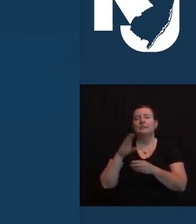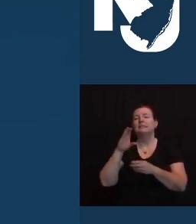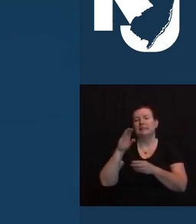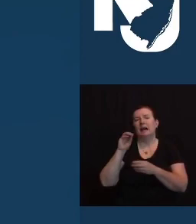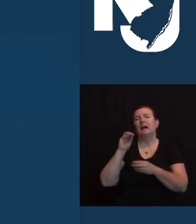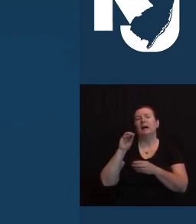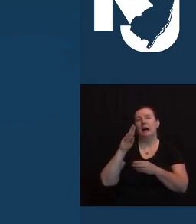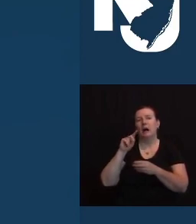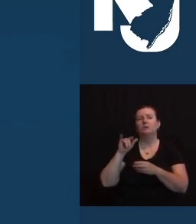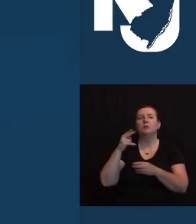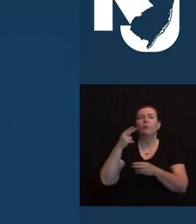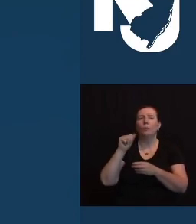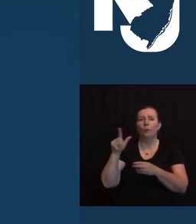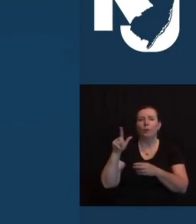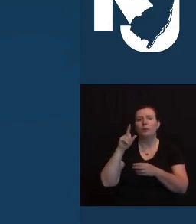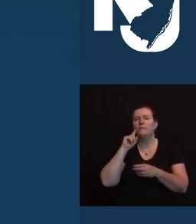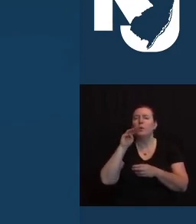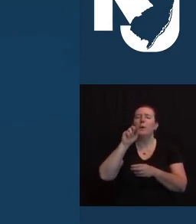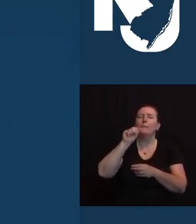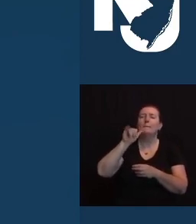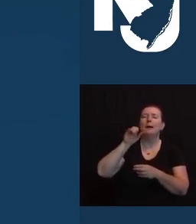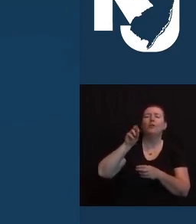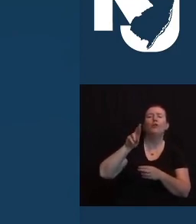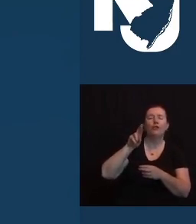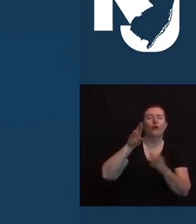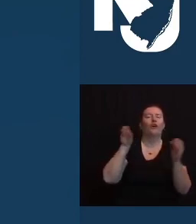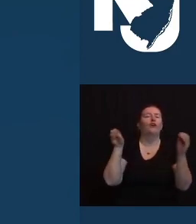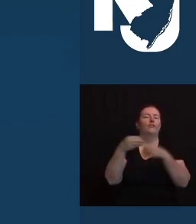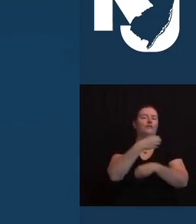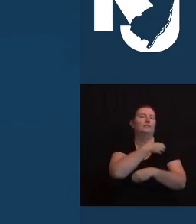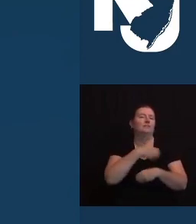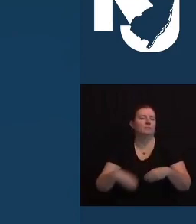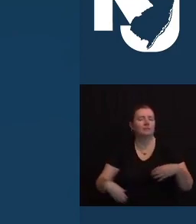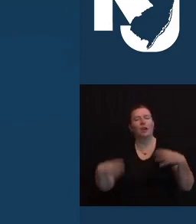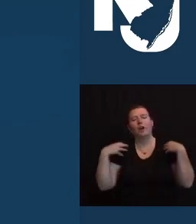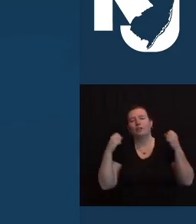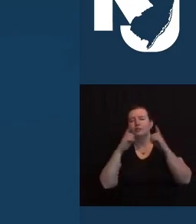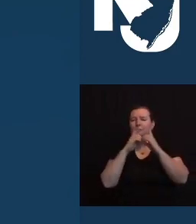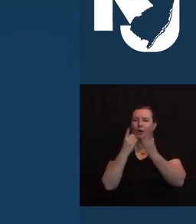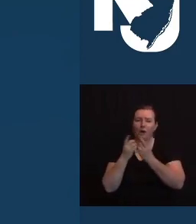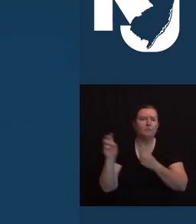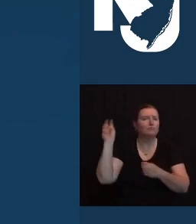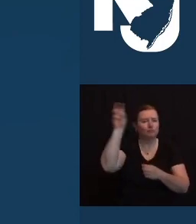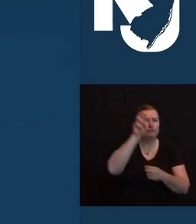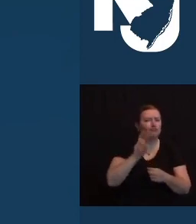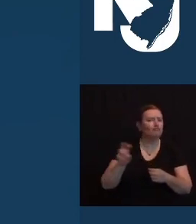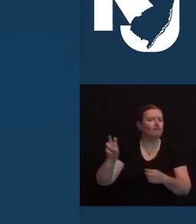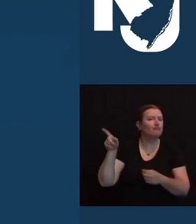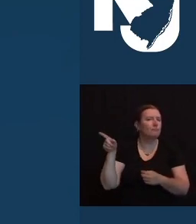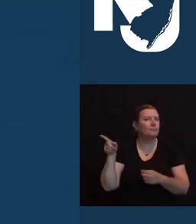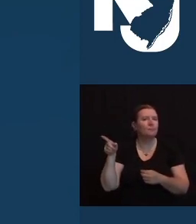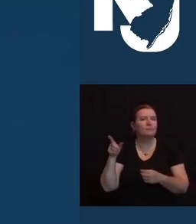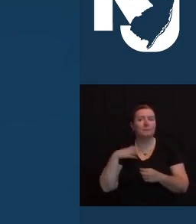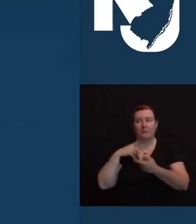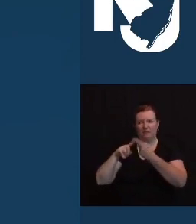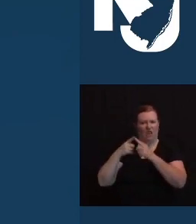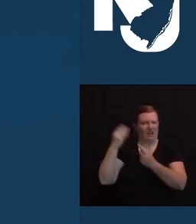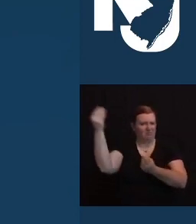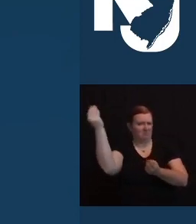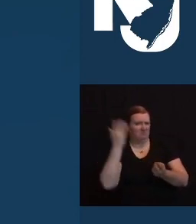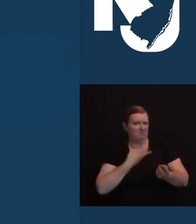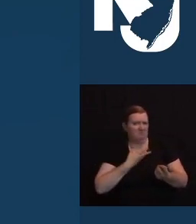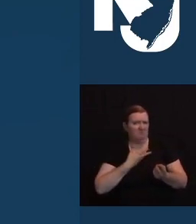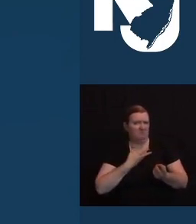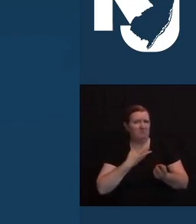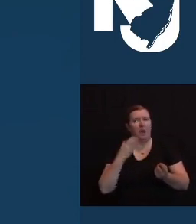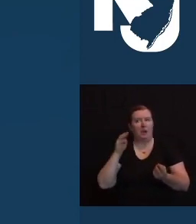the municipal court, and the health department throughout her time there. According to my dear friend and our dear friend Mayor Jimmy Davis, and I